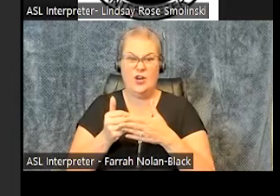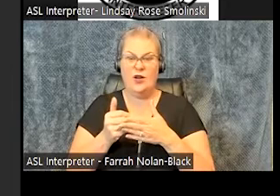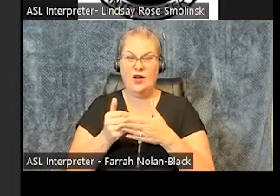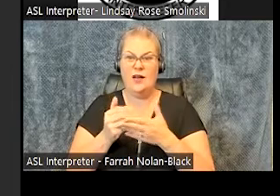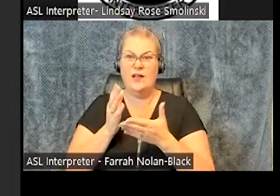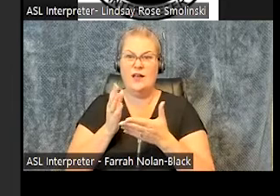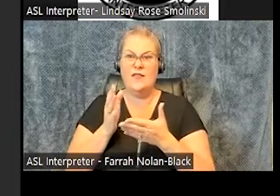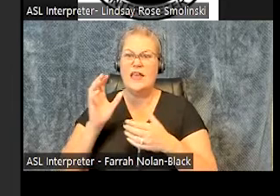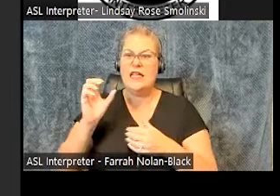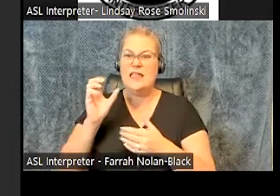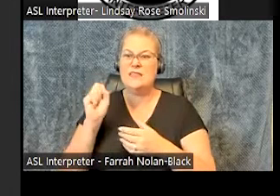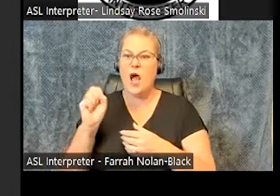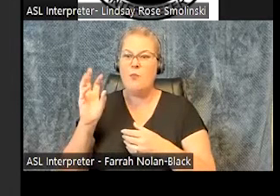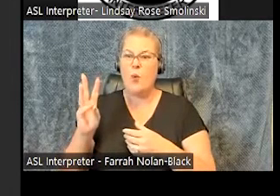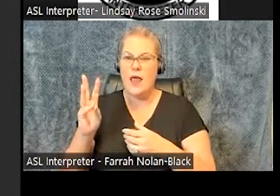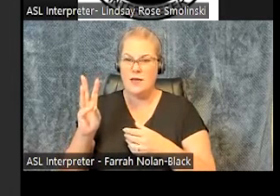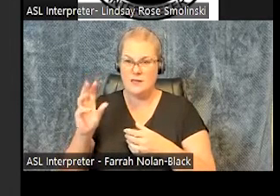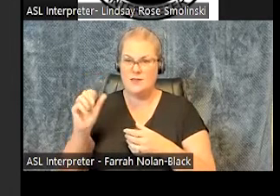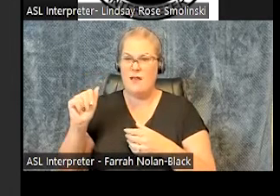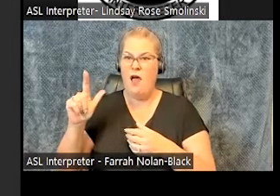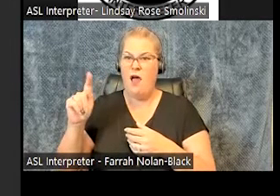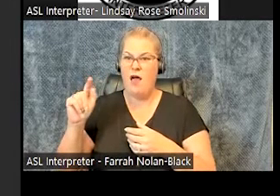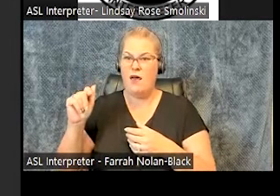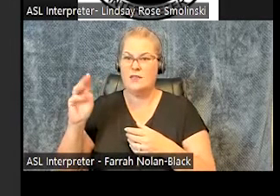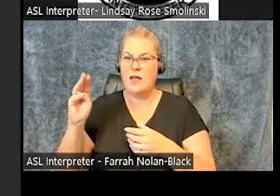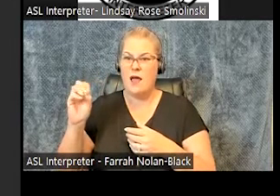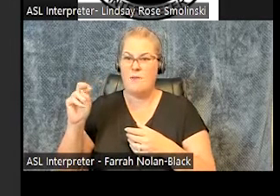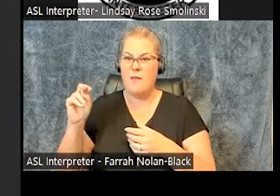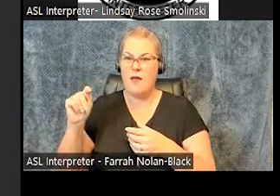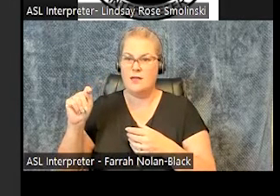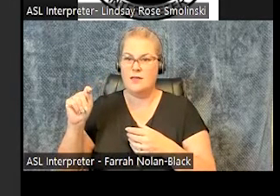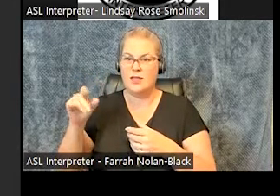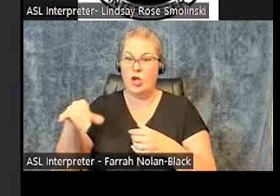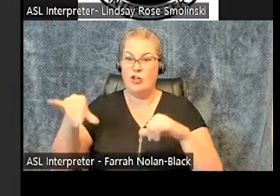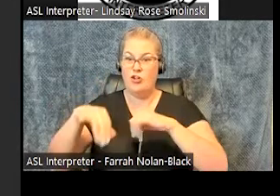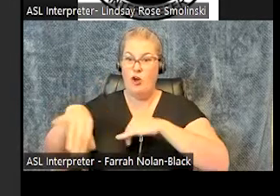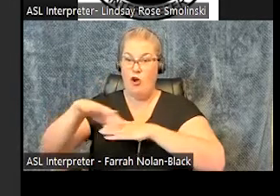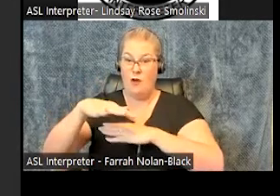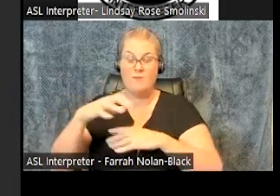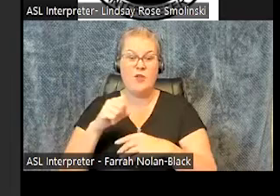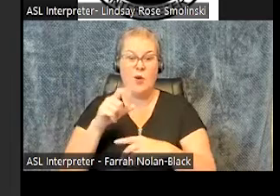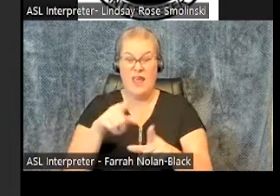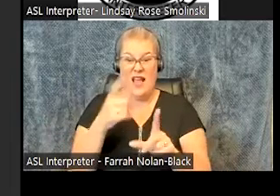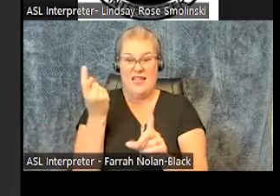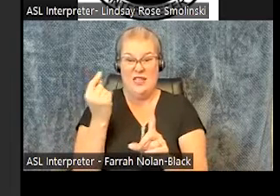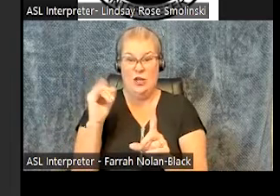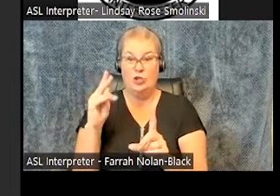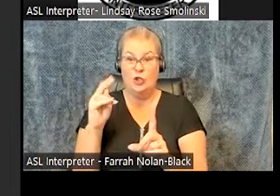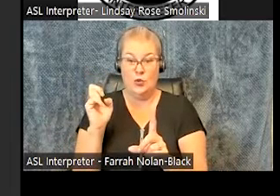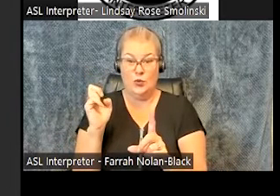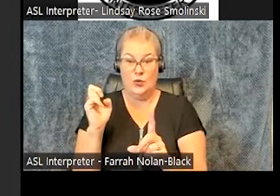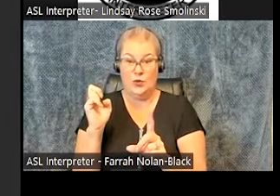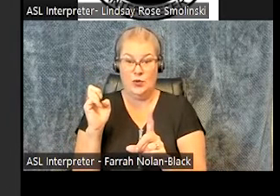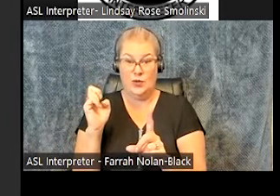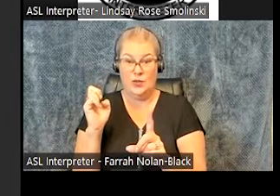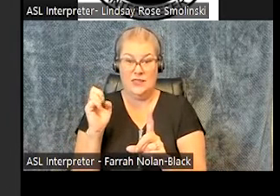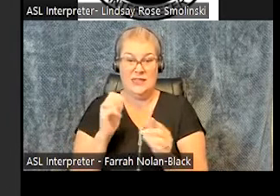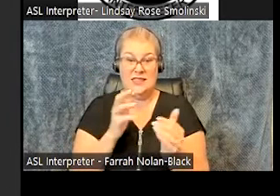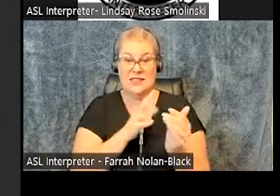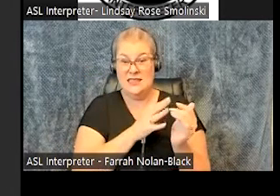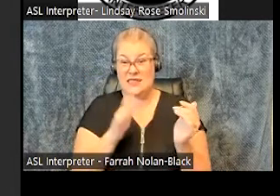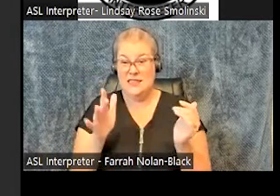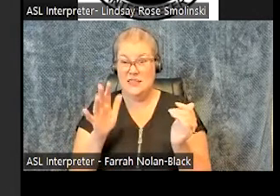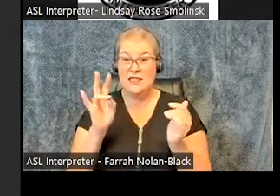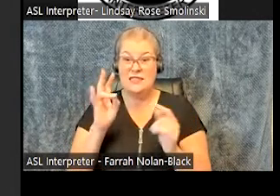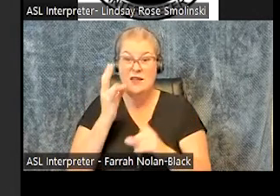yard. And this is in June of last year. To show you what it looked like after about another 7